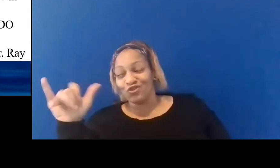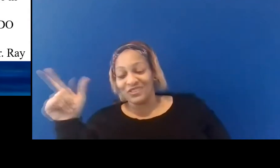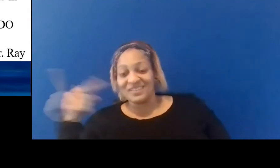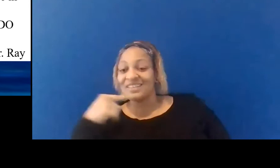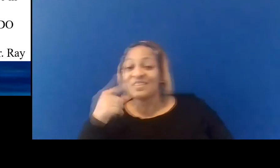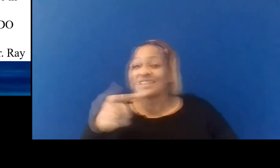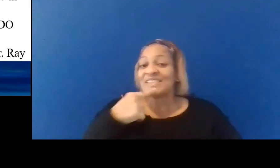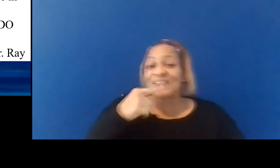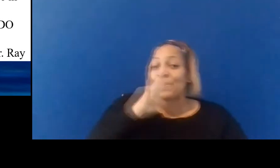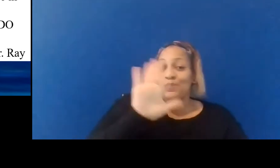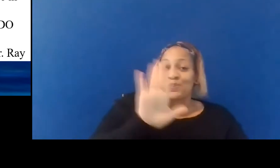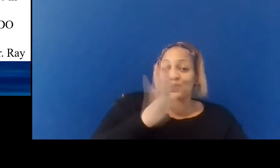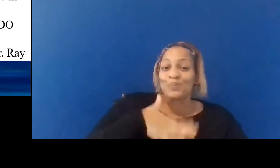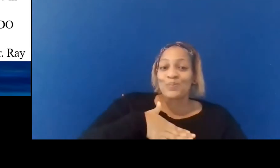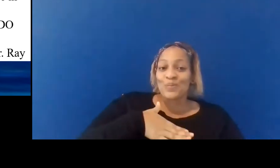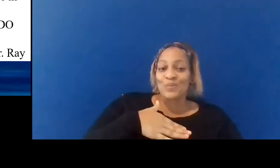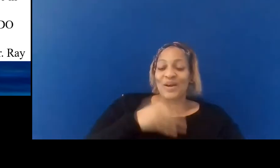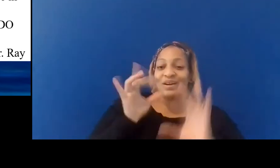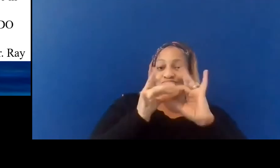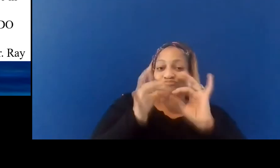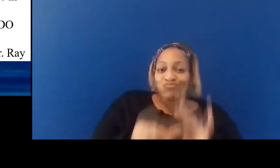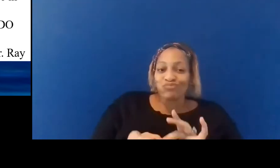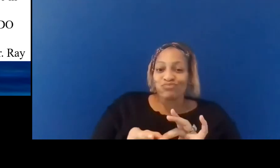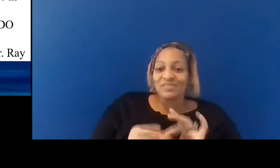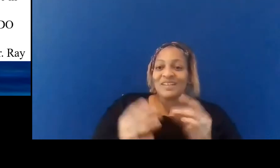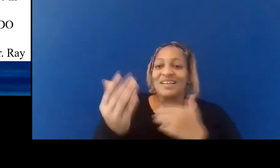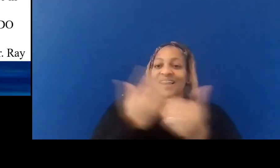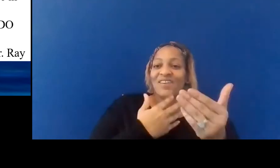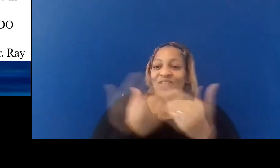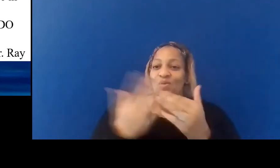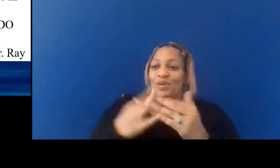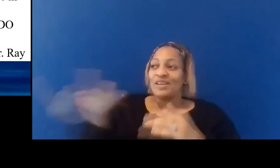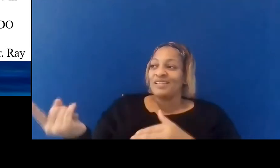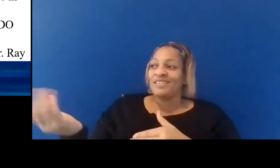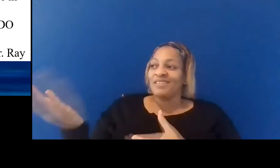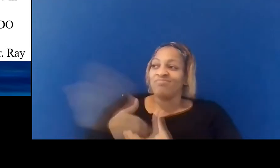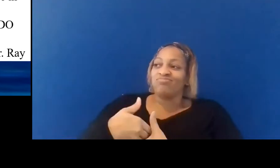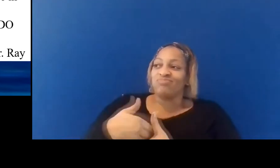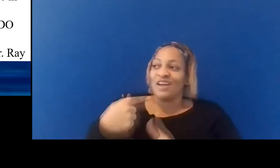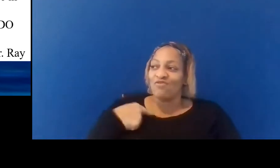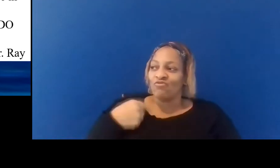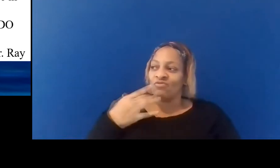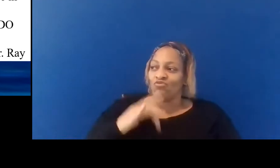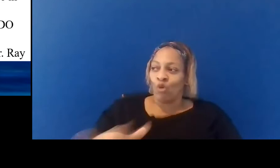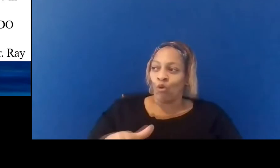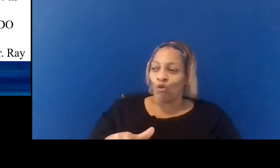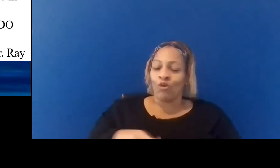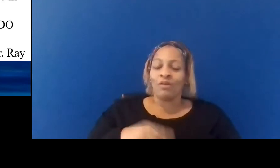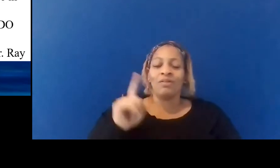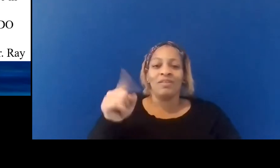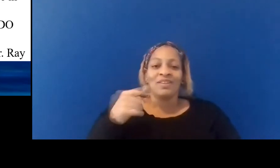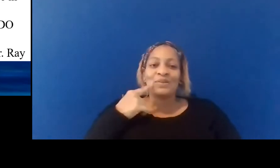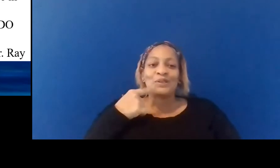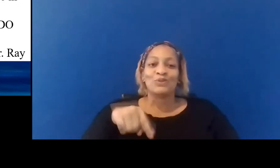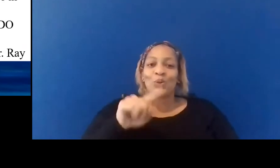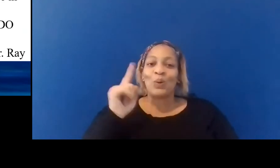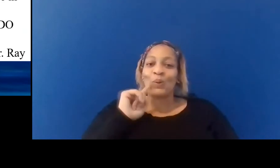words. Anyway, for I was so rudely interrupted during my